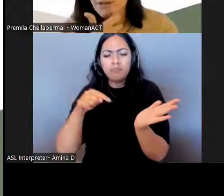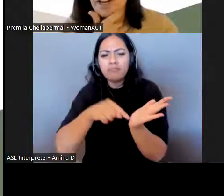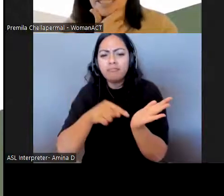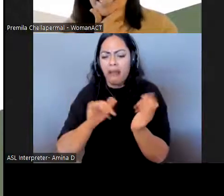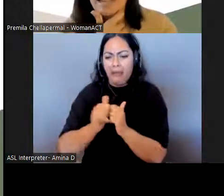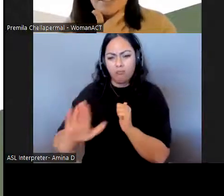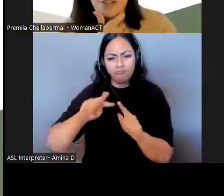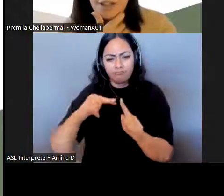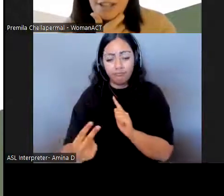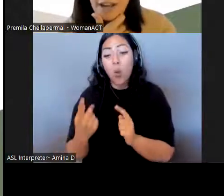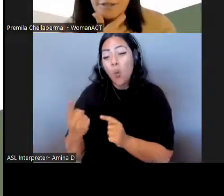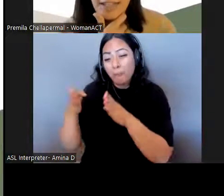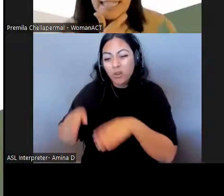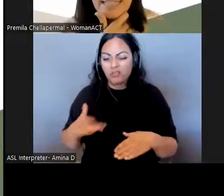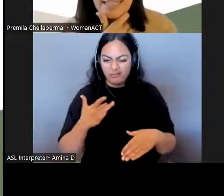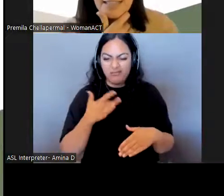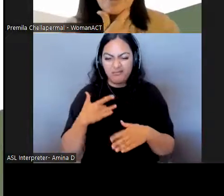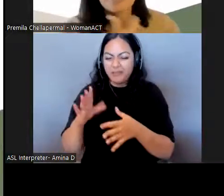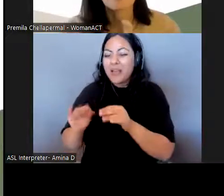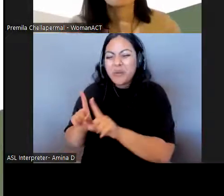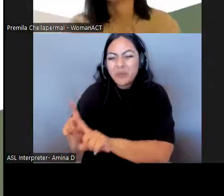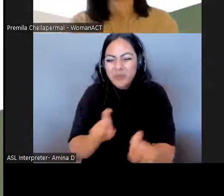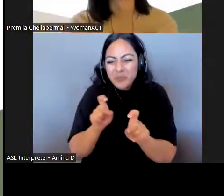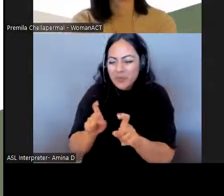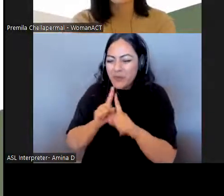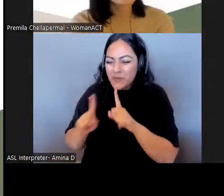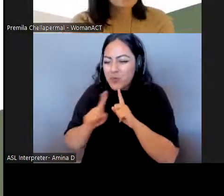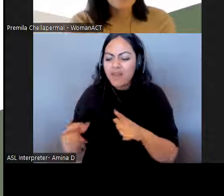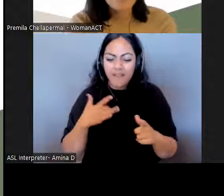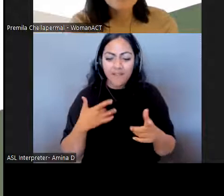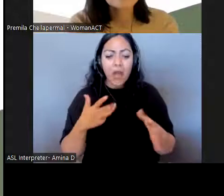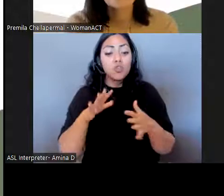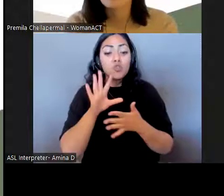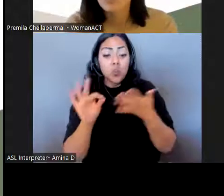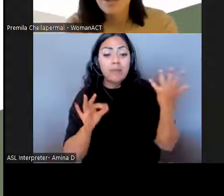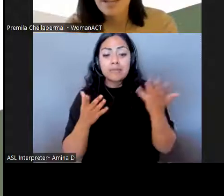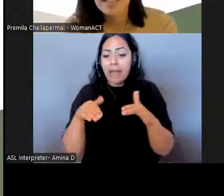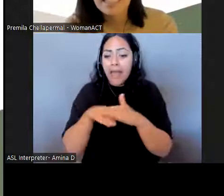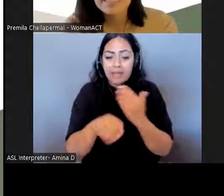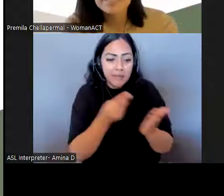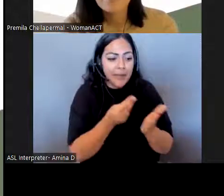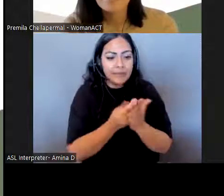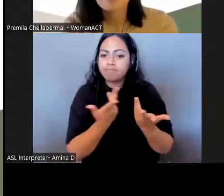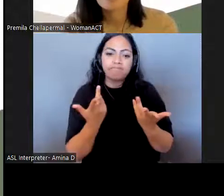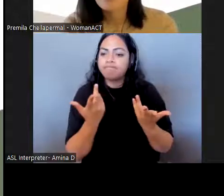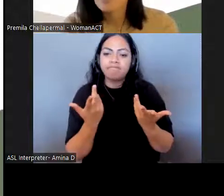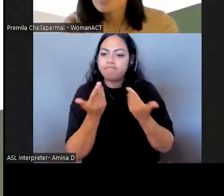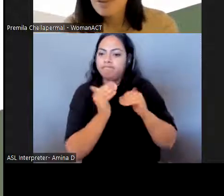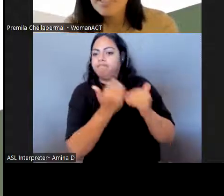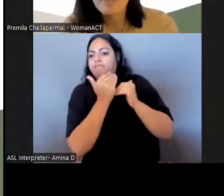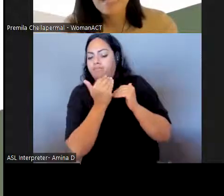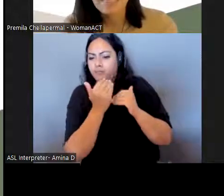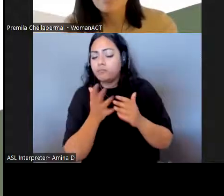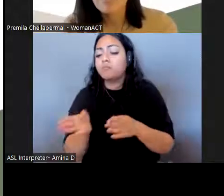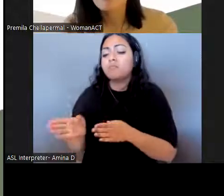or described as a lack of choice around finances. So this might be lack of just access to finances and how to use their money. Also